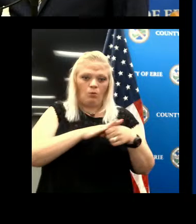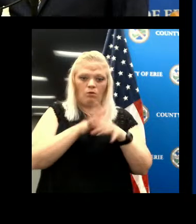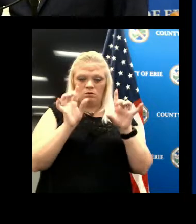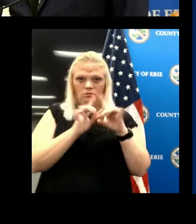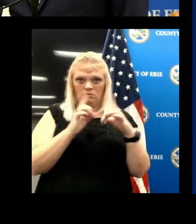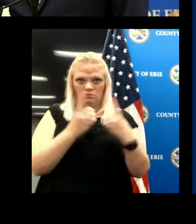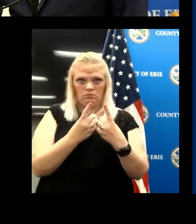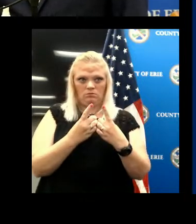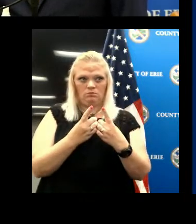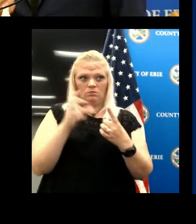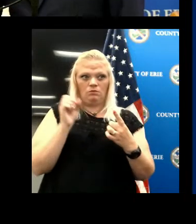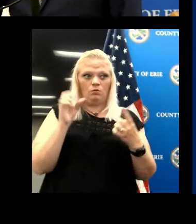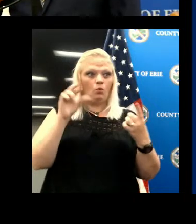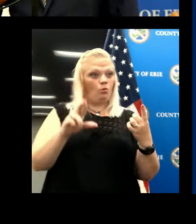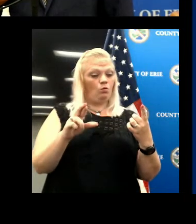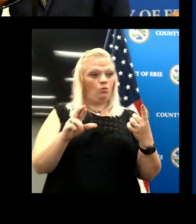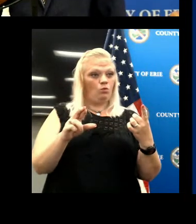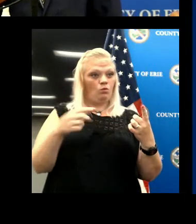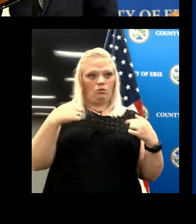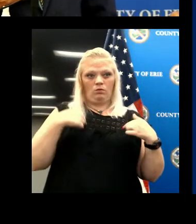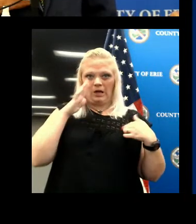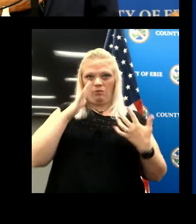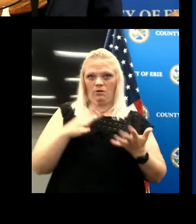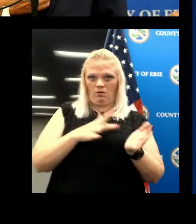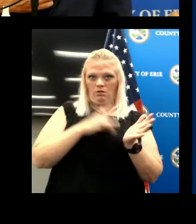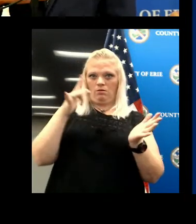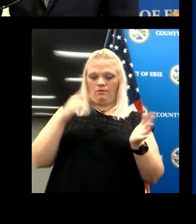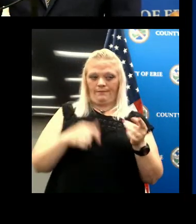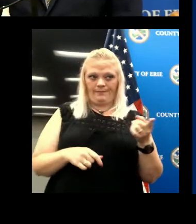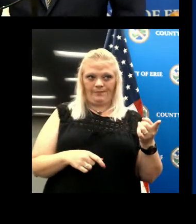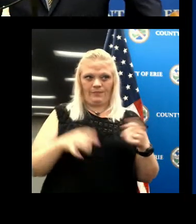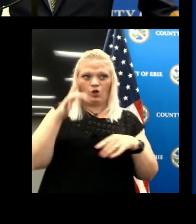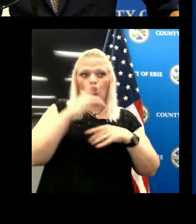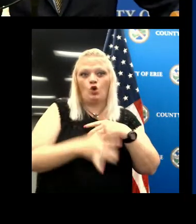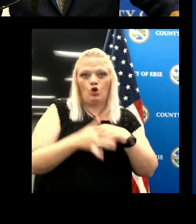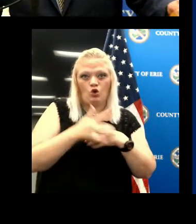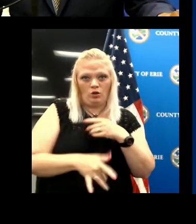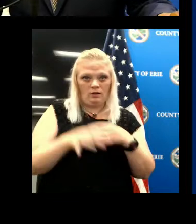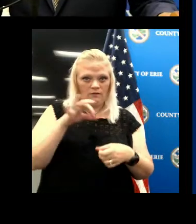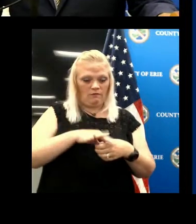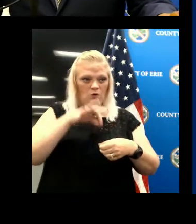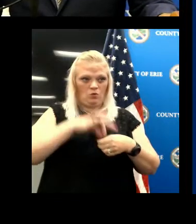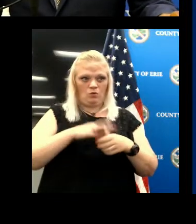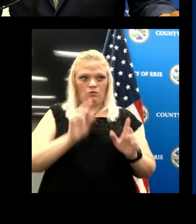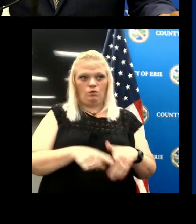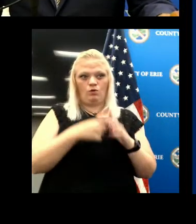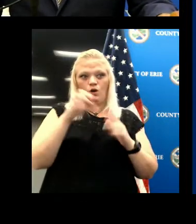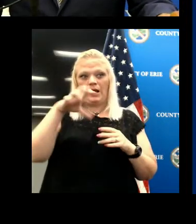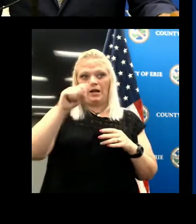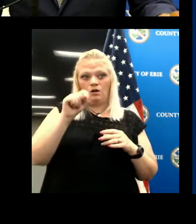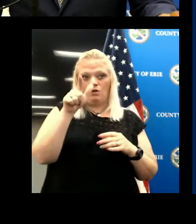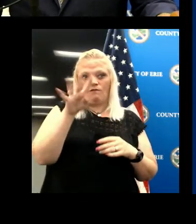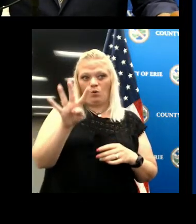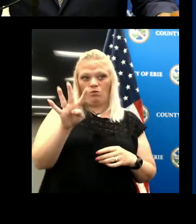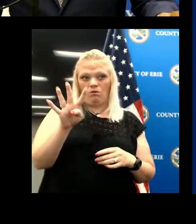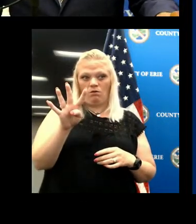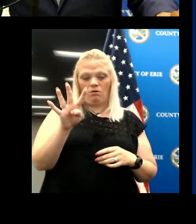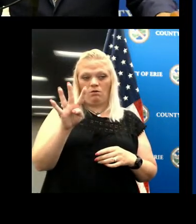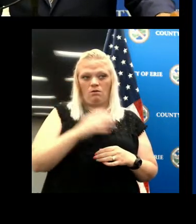district. Or, and this is what I'm going to take advantage of, early voting. Starting on October 24th,